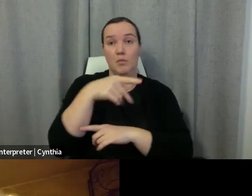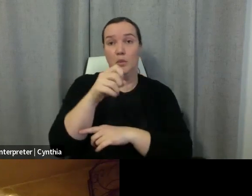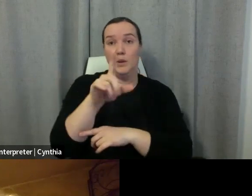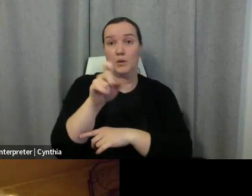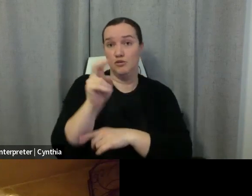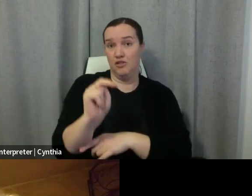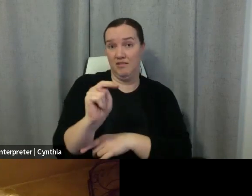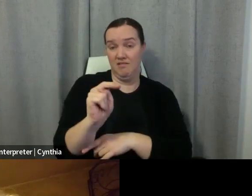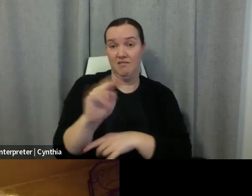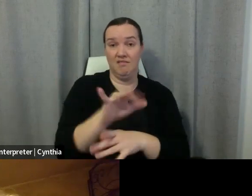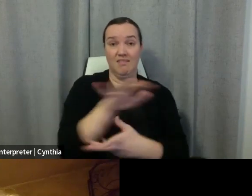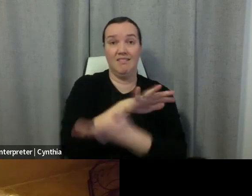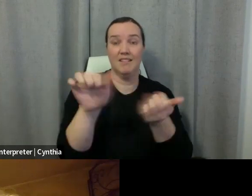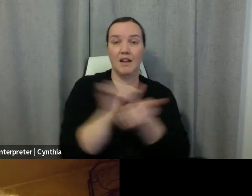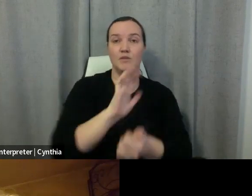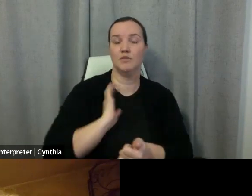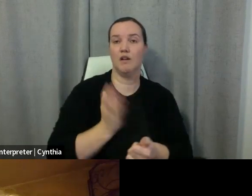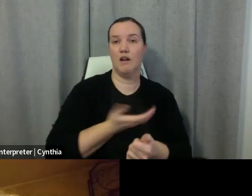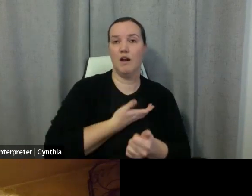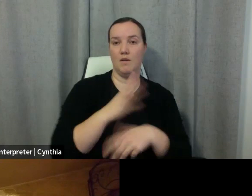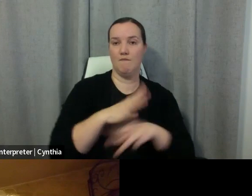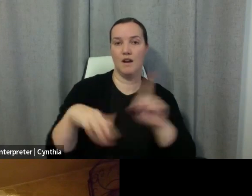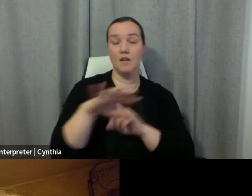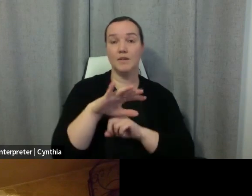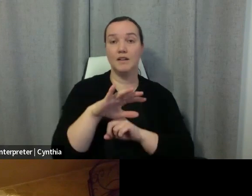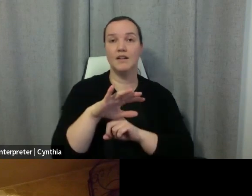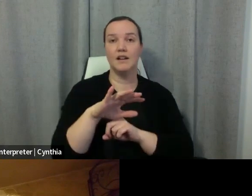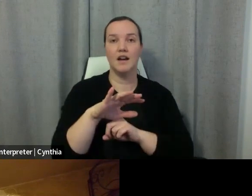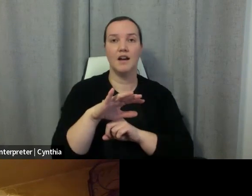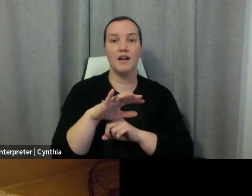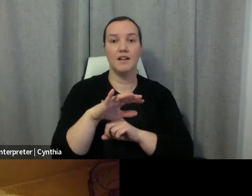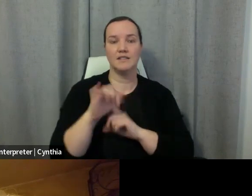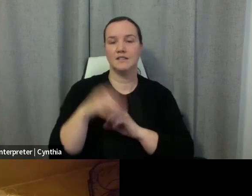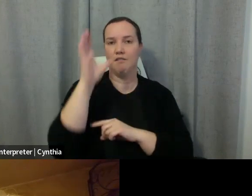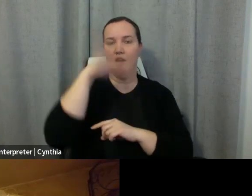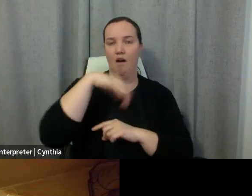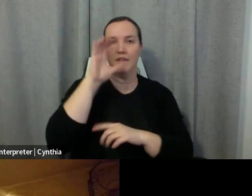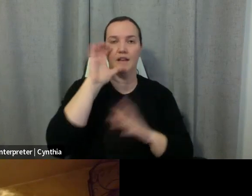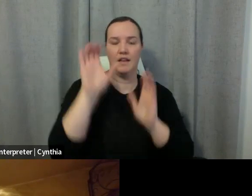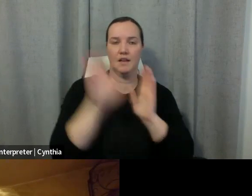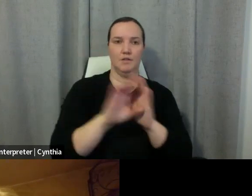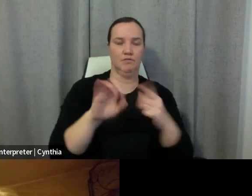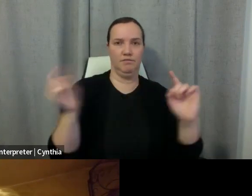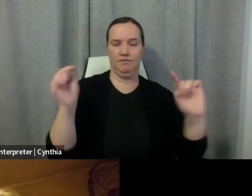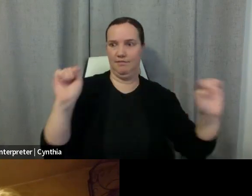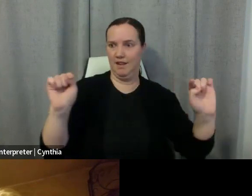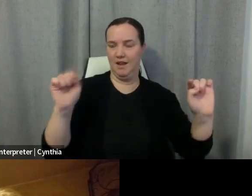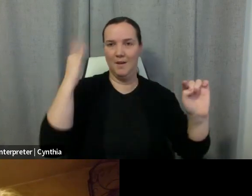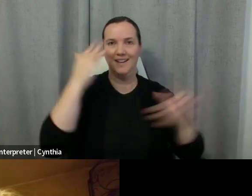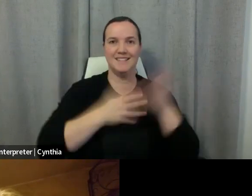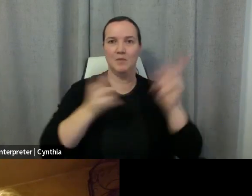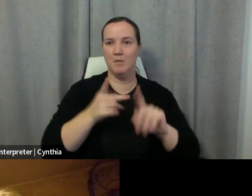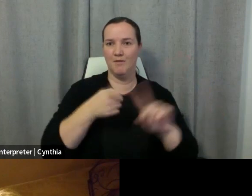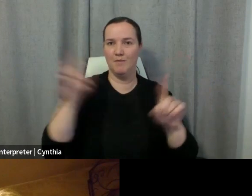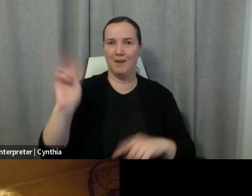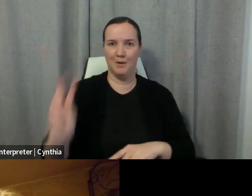destructions of our environment. And it's odd that the image is polarized, because I'm sure folks in Vancouver would tell